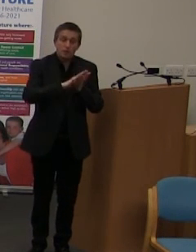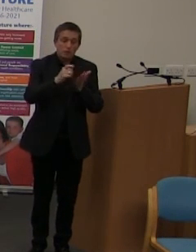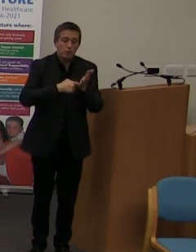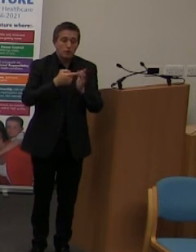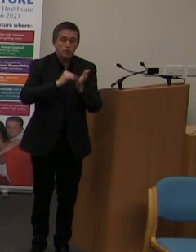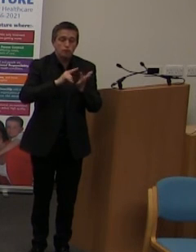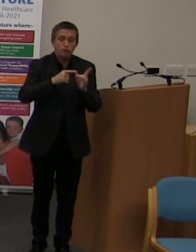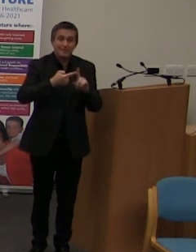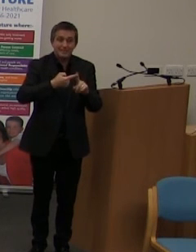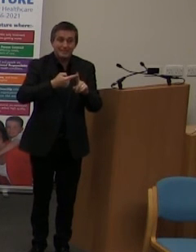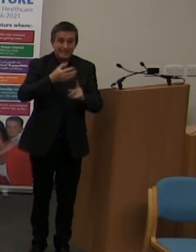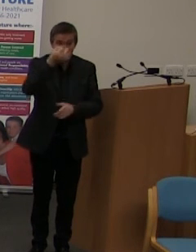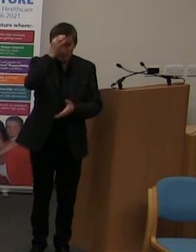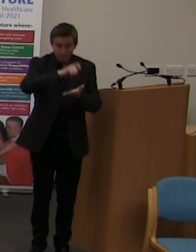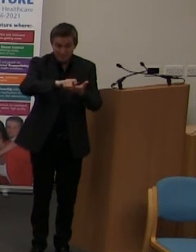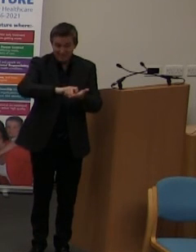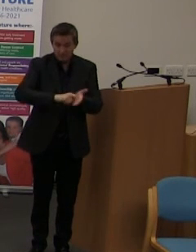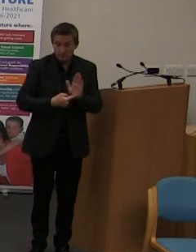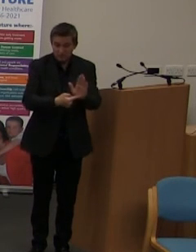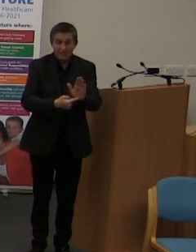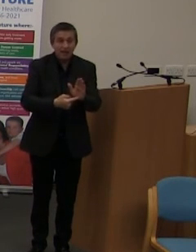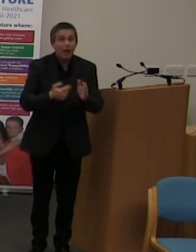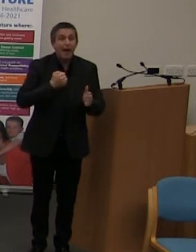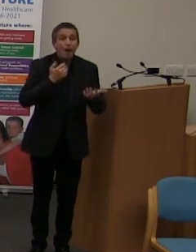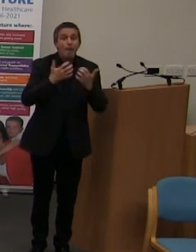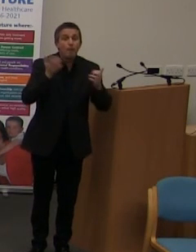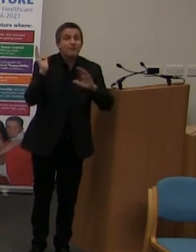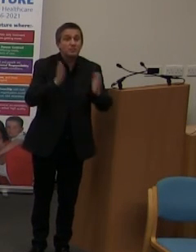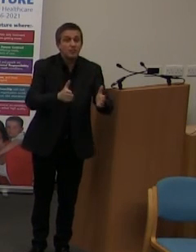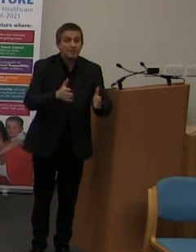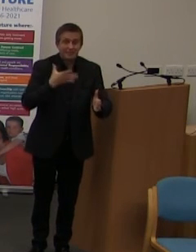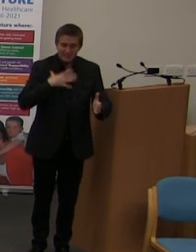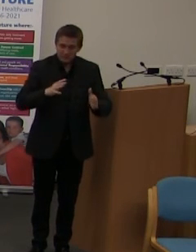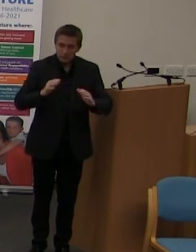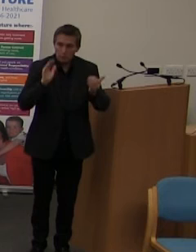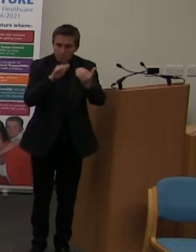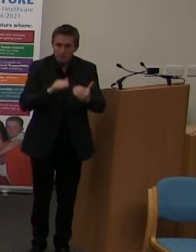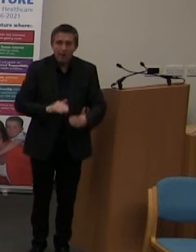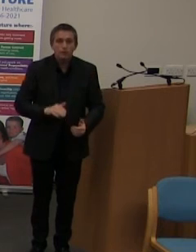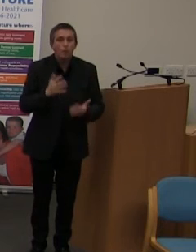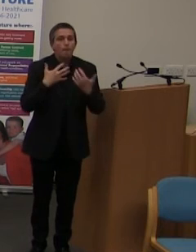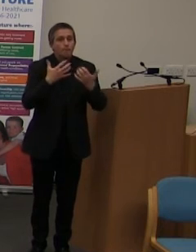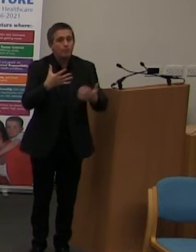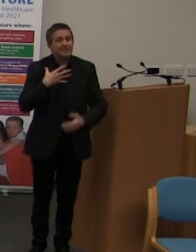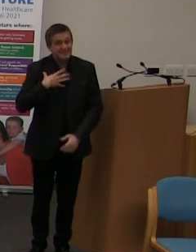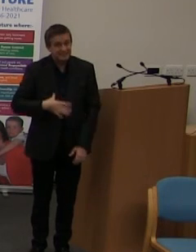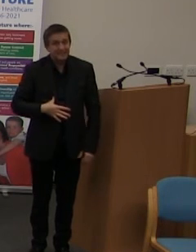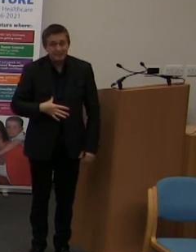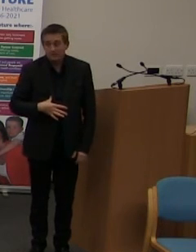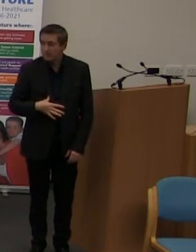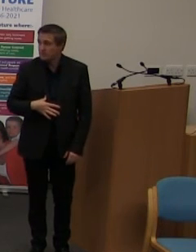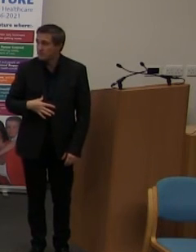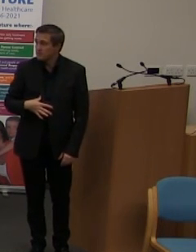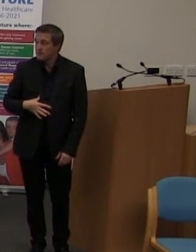to make sure that we have public services that are fit for purpose and providing well for the public. So that's on a kind of national sense where